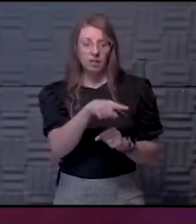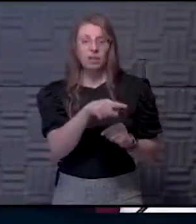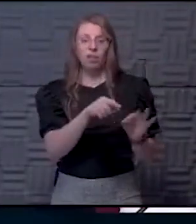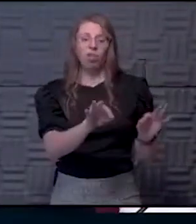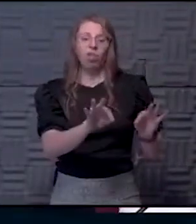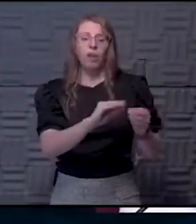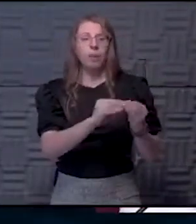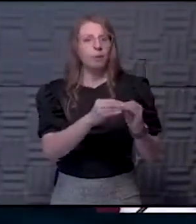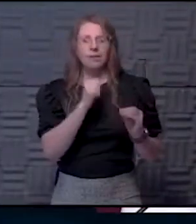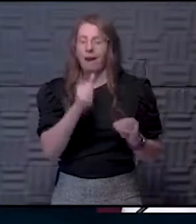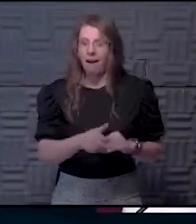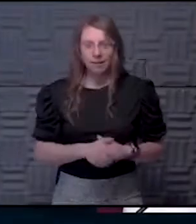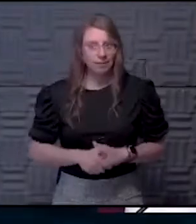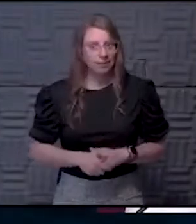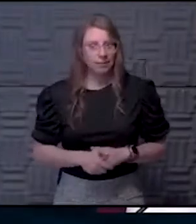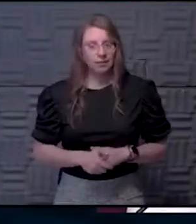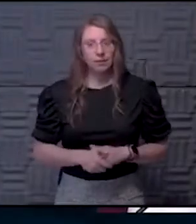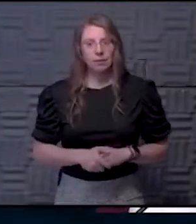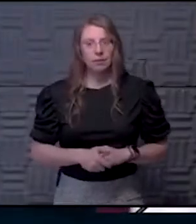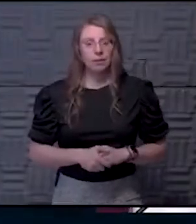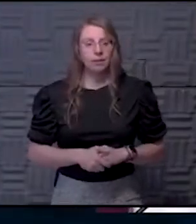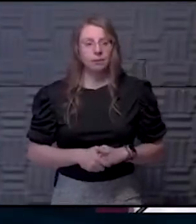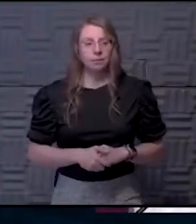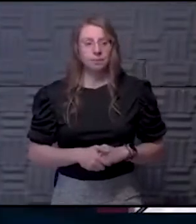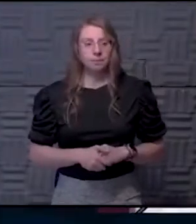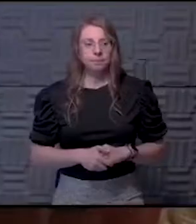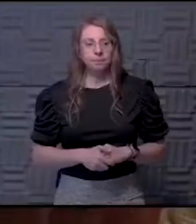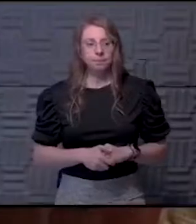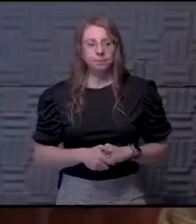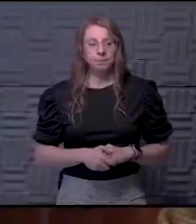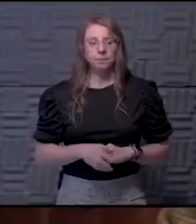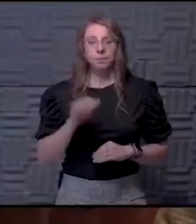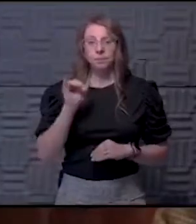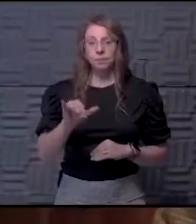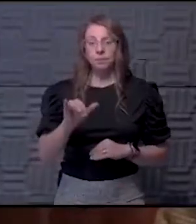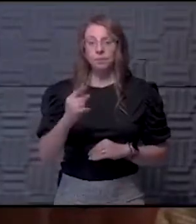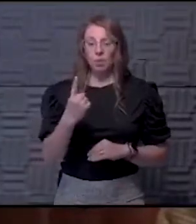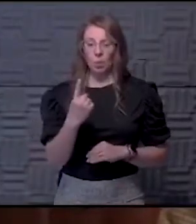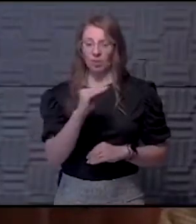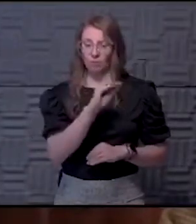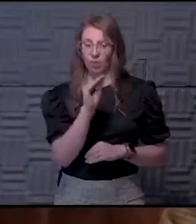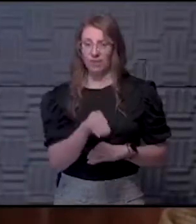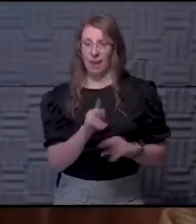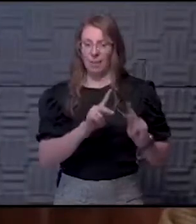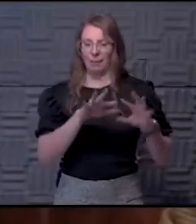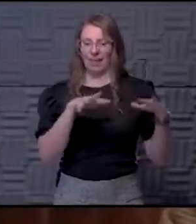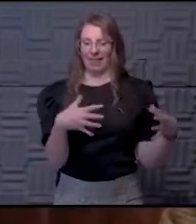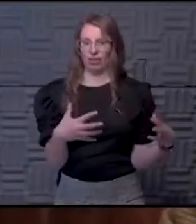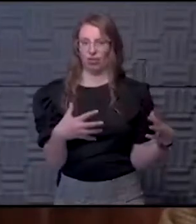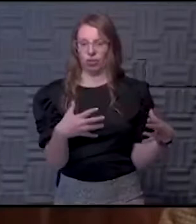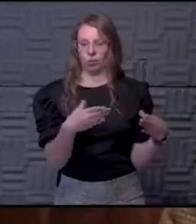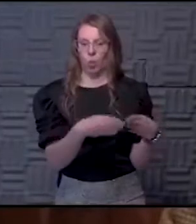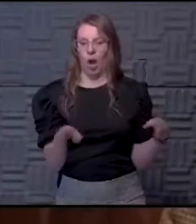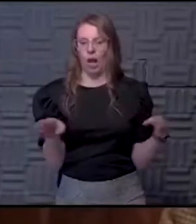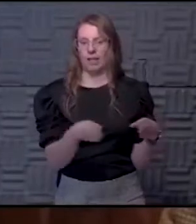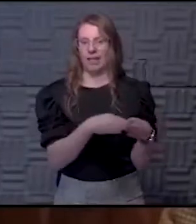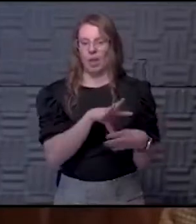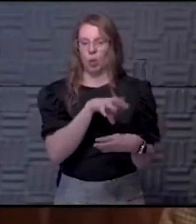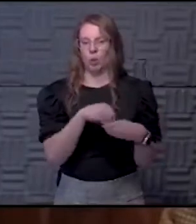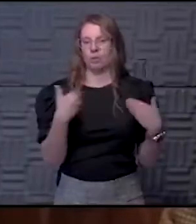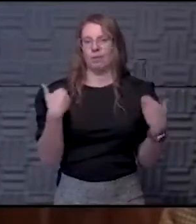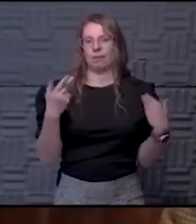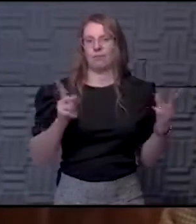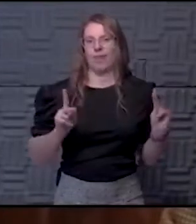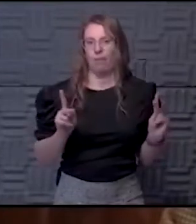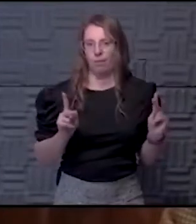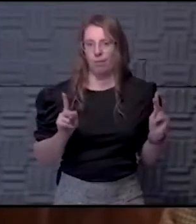number. And so the question is great, but... Yeah, that's at 1% population-wide, which includes young people